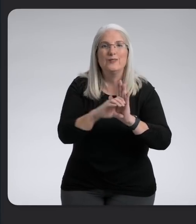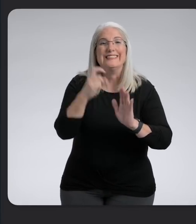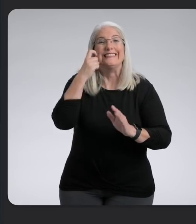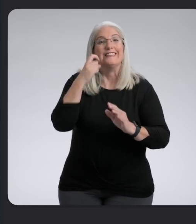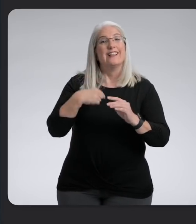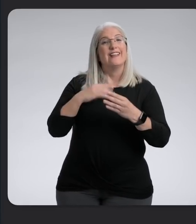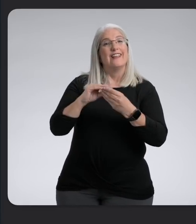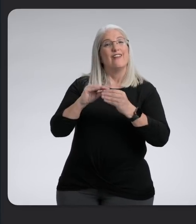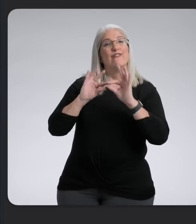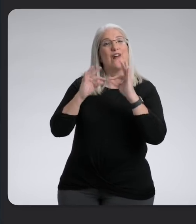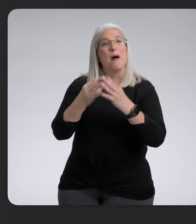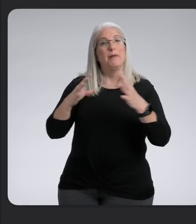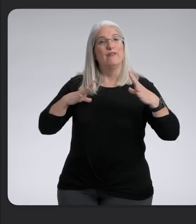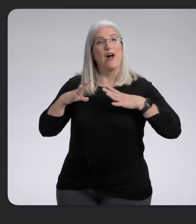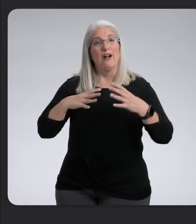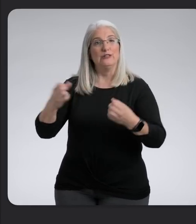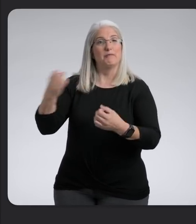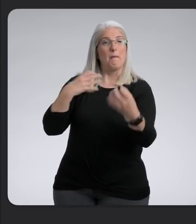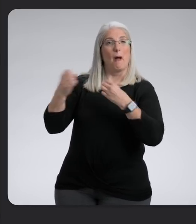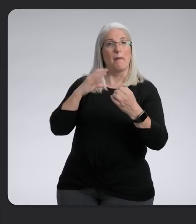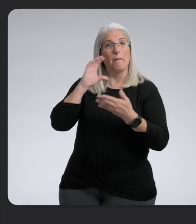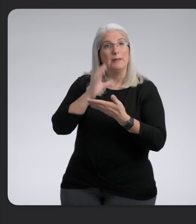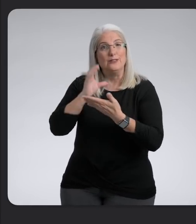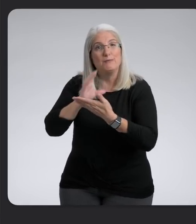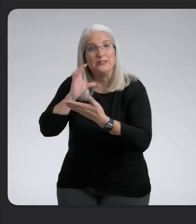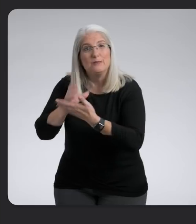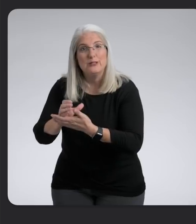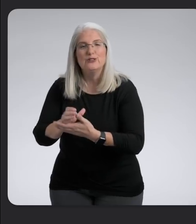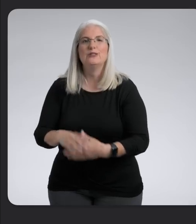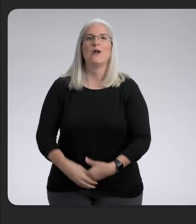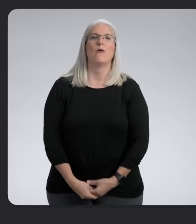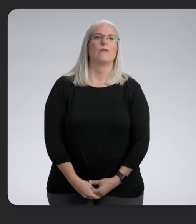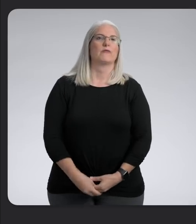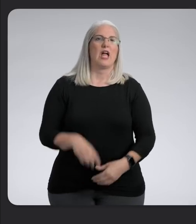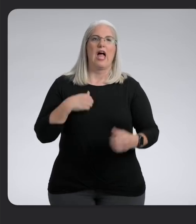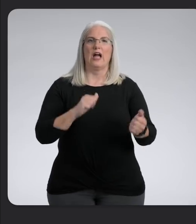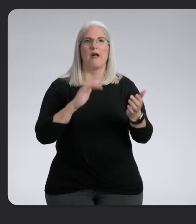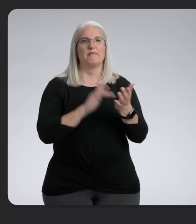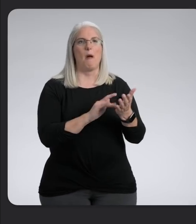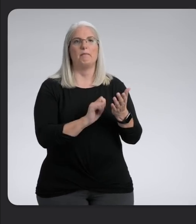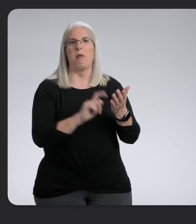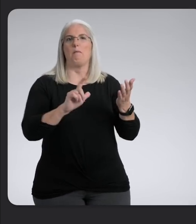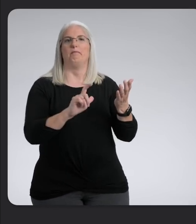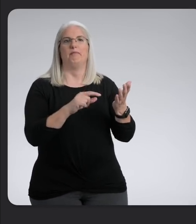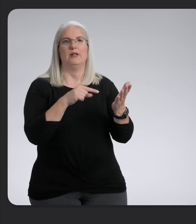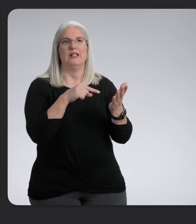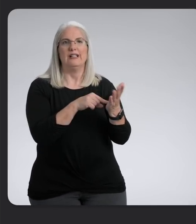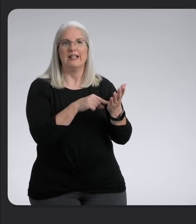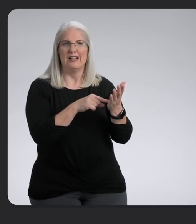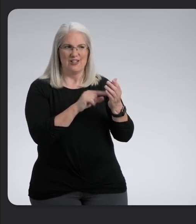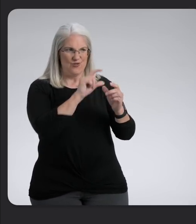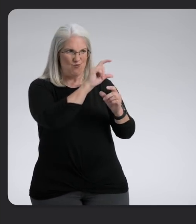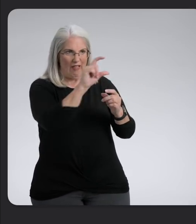to Joshua Tree? Well, over in the Photos app, the new Shared With You section makes it super easy to get back to them. They'll also appear in my